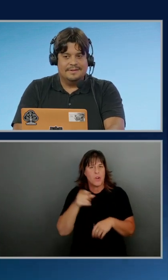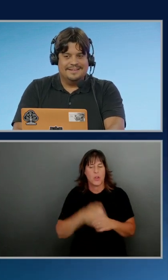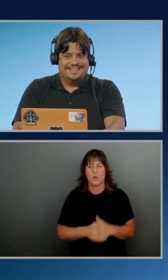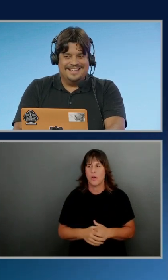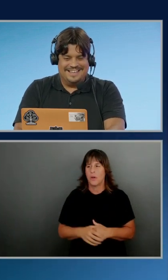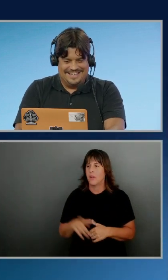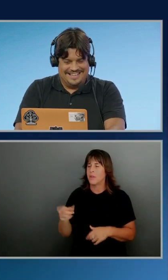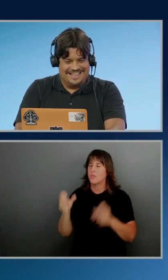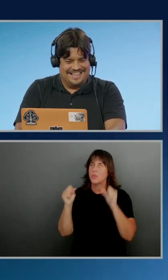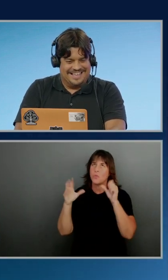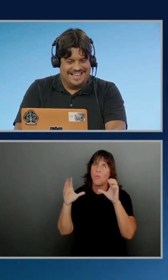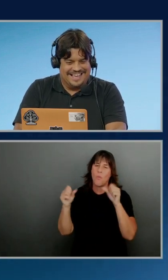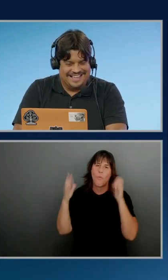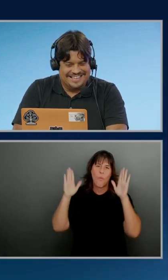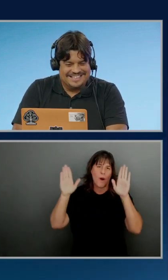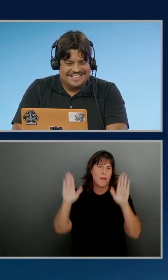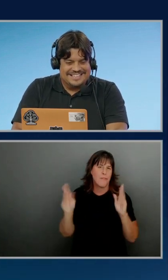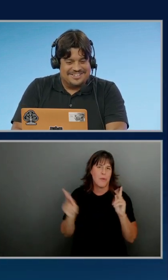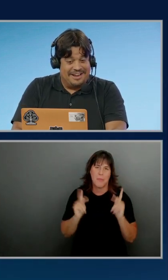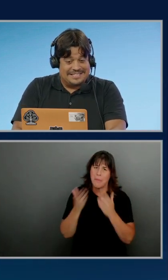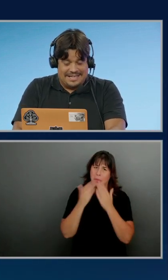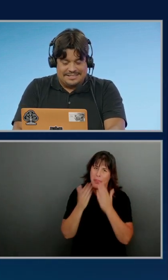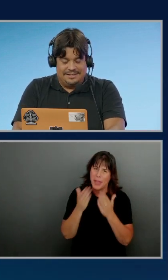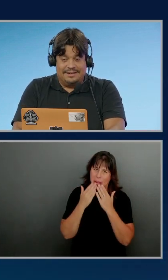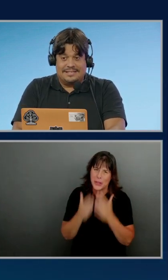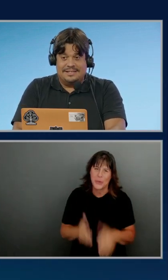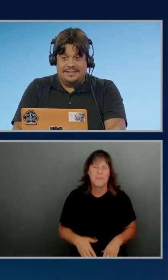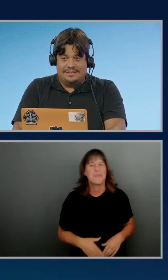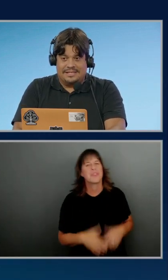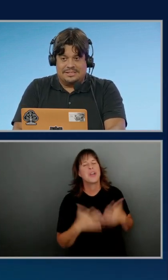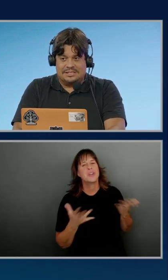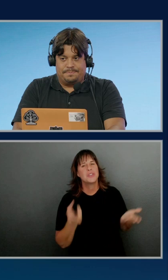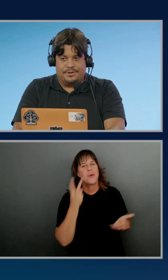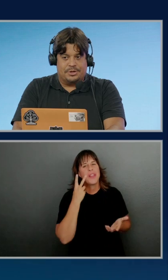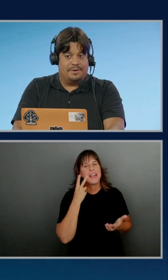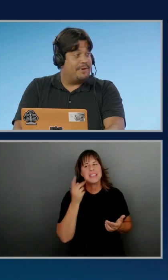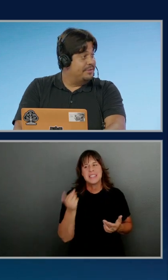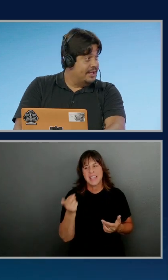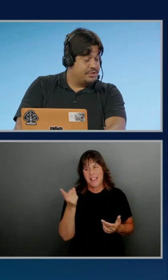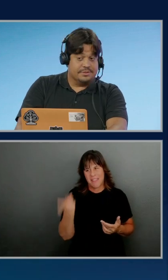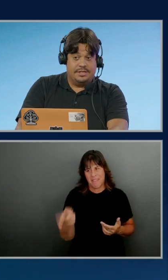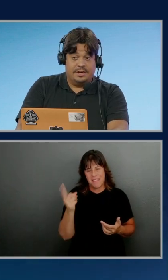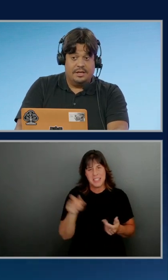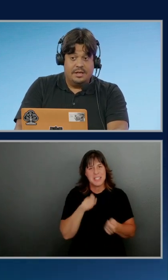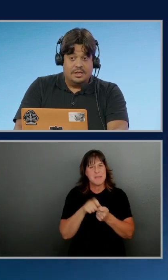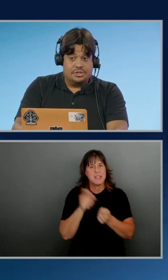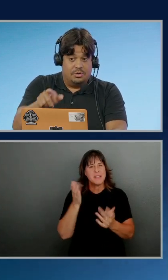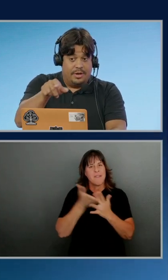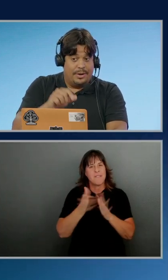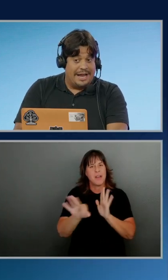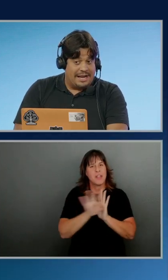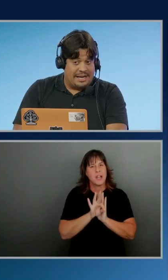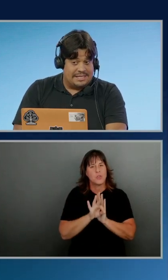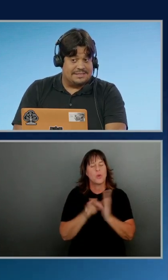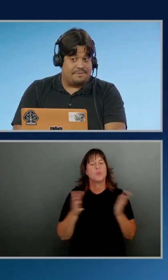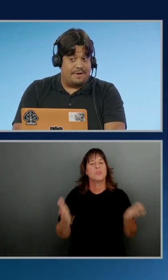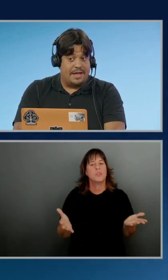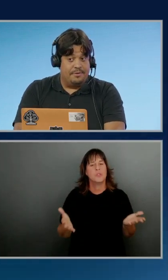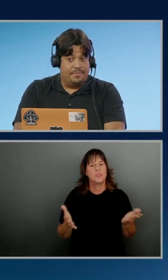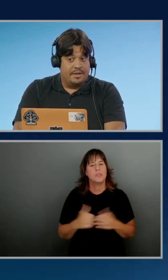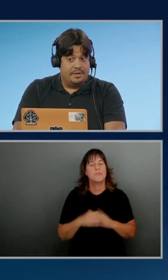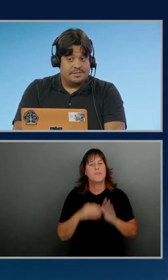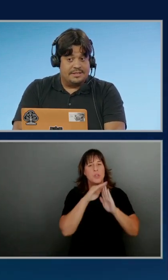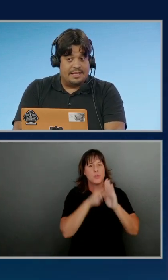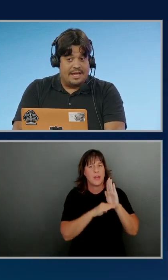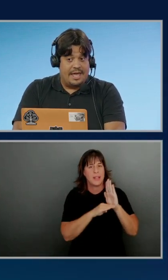wonderful people. Thank you. So let's see this particular file that I chose here. So when I list that